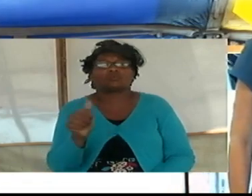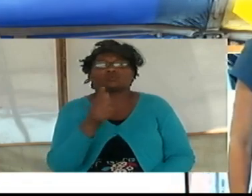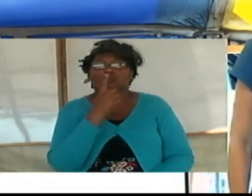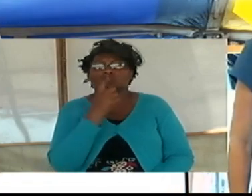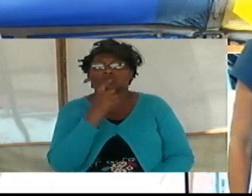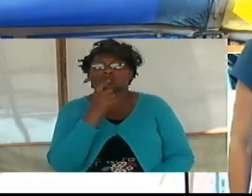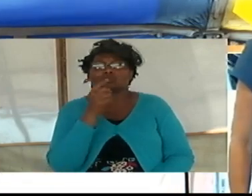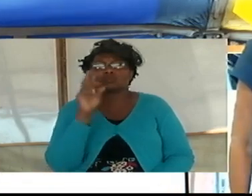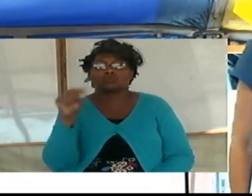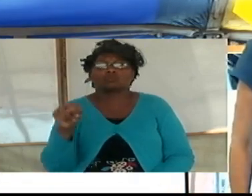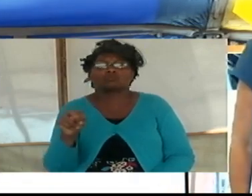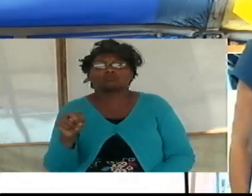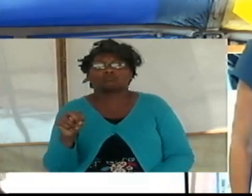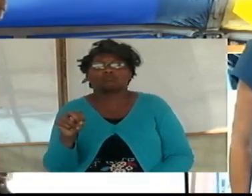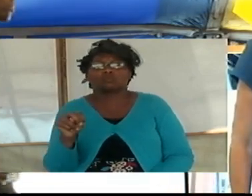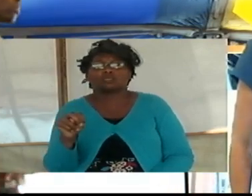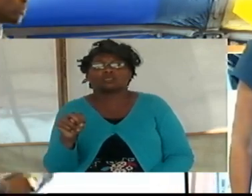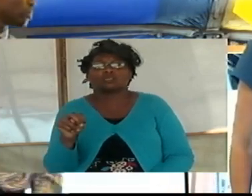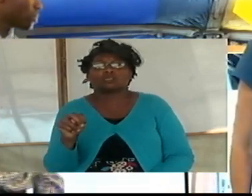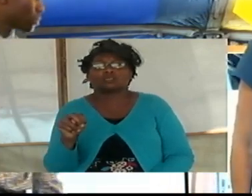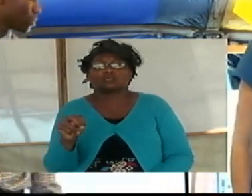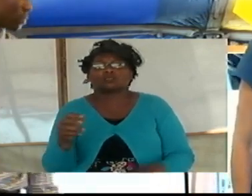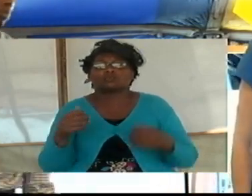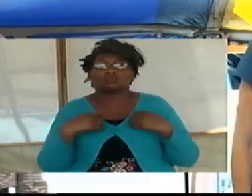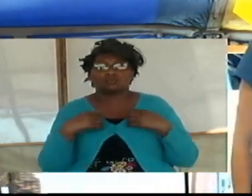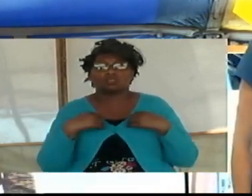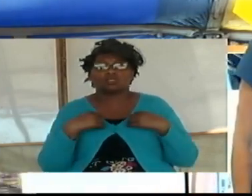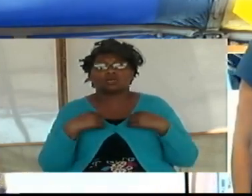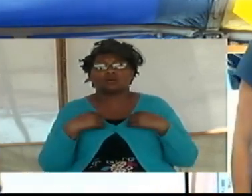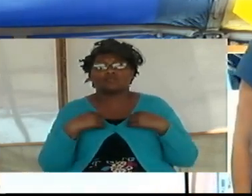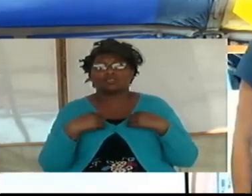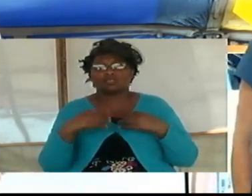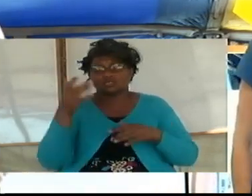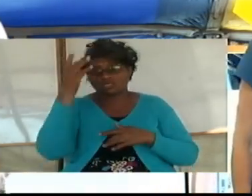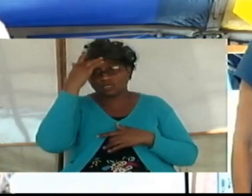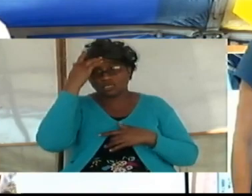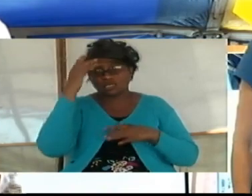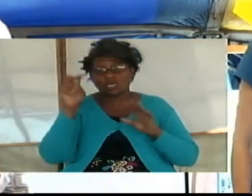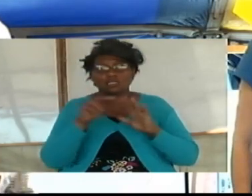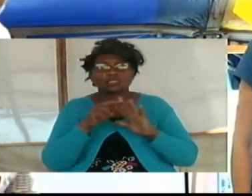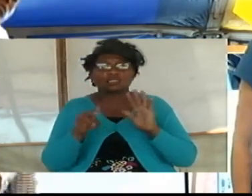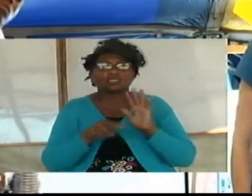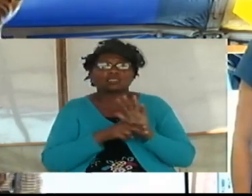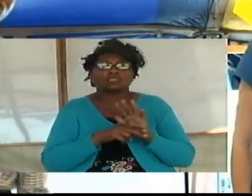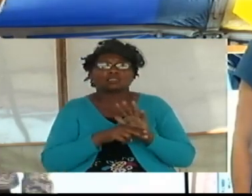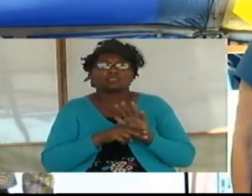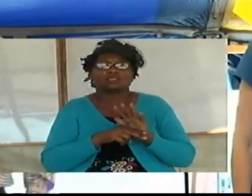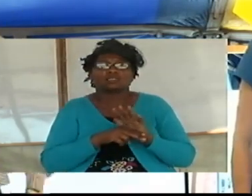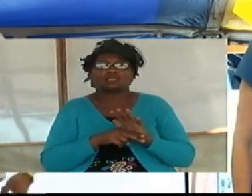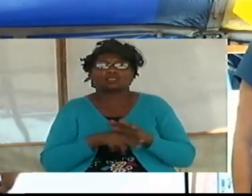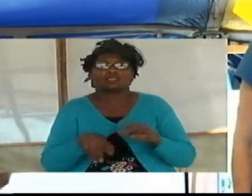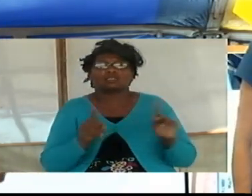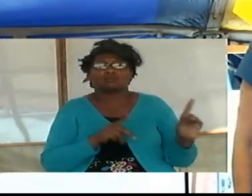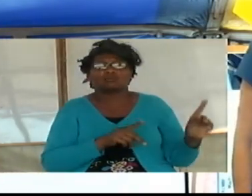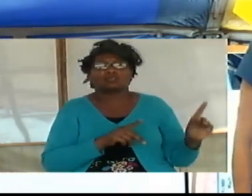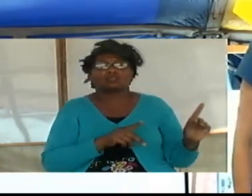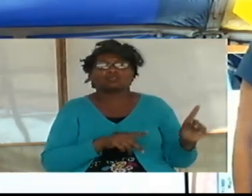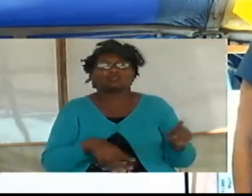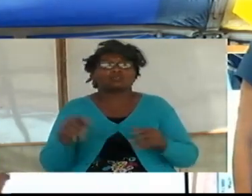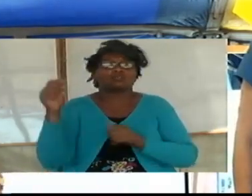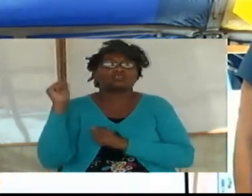have been impacted by this virus in one way or the other, they're putting so much trust in the